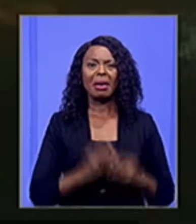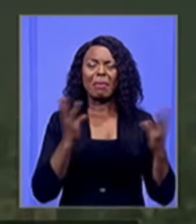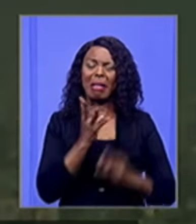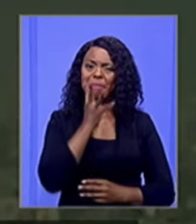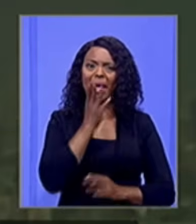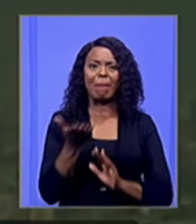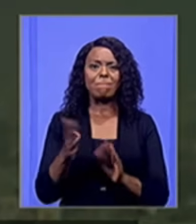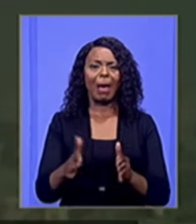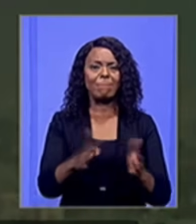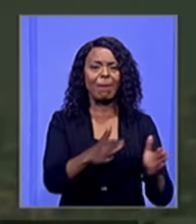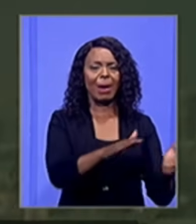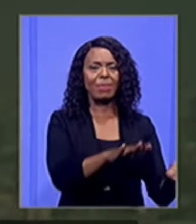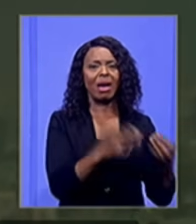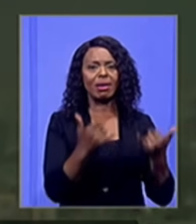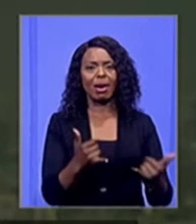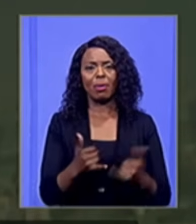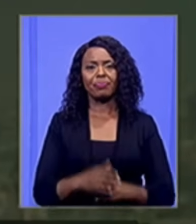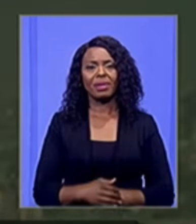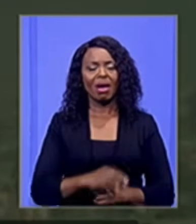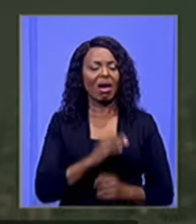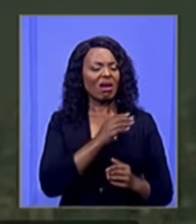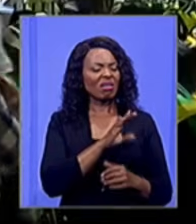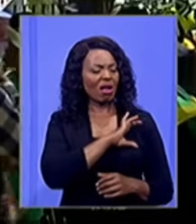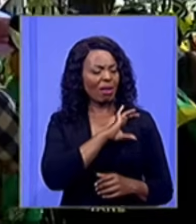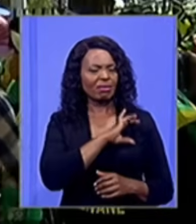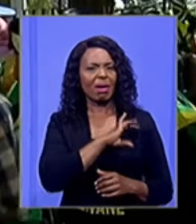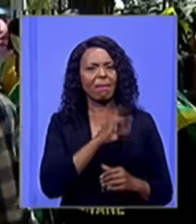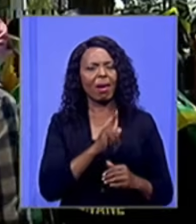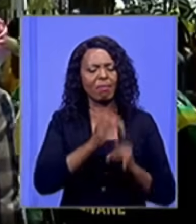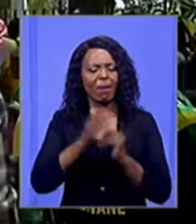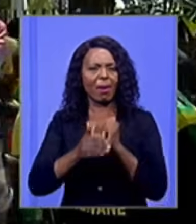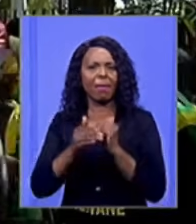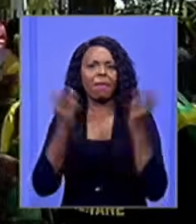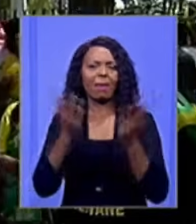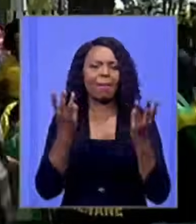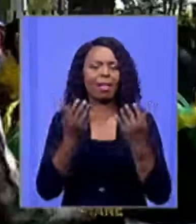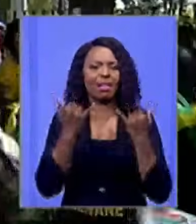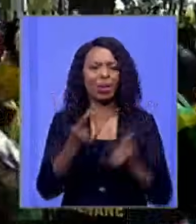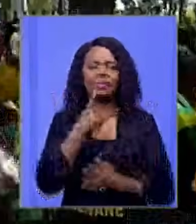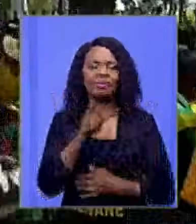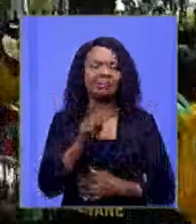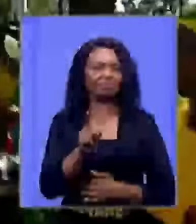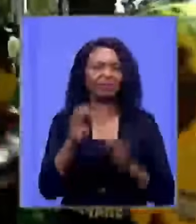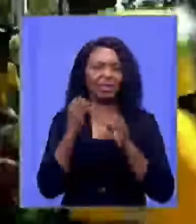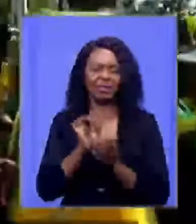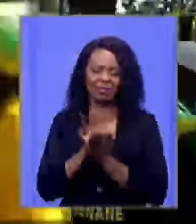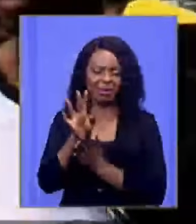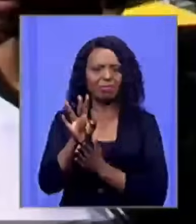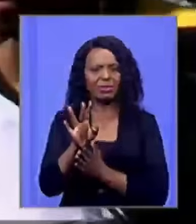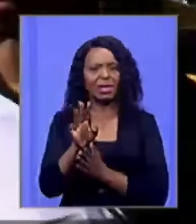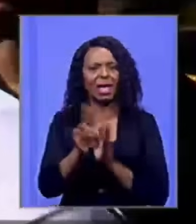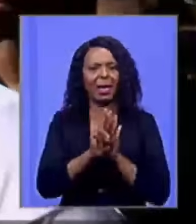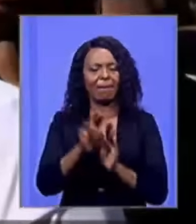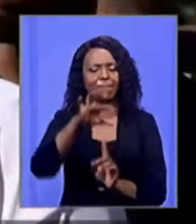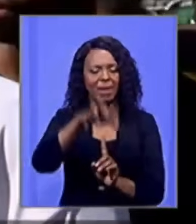ntse e phahama mokga o busang Afrika Borwa ha mmoho le mekga mahata mmoho o re mmuso wa Afrika Borwa o leleke le nqosa la Israel kwana naheng. We want